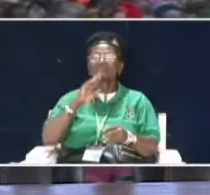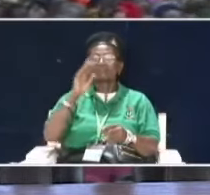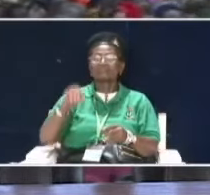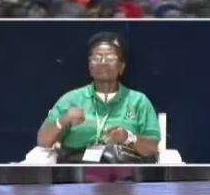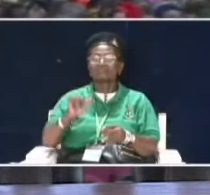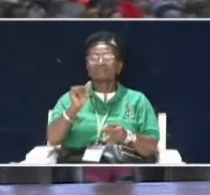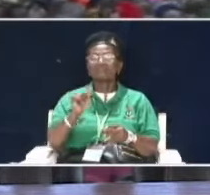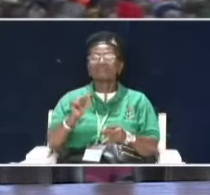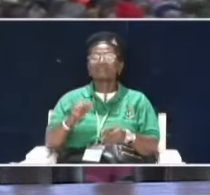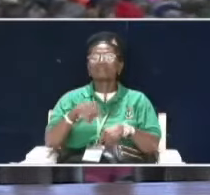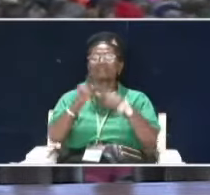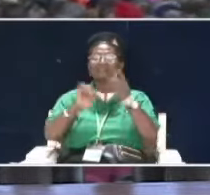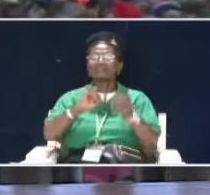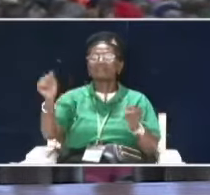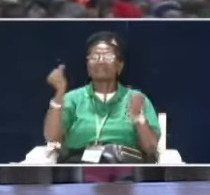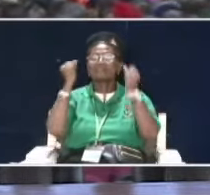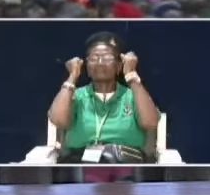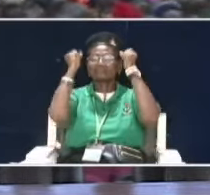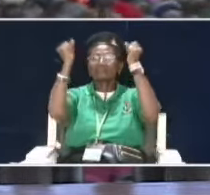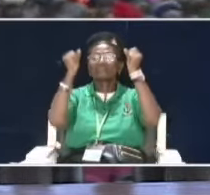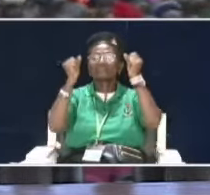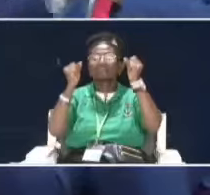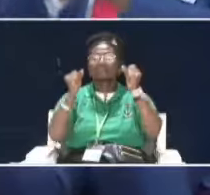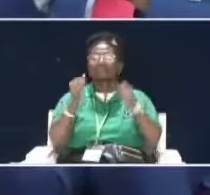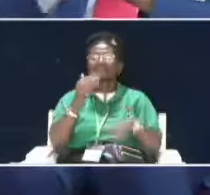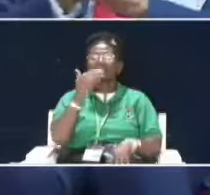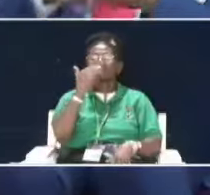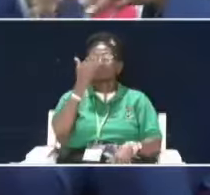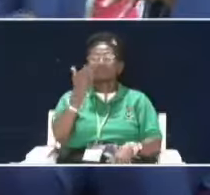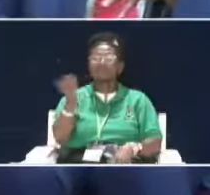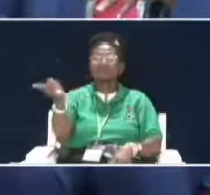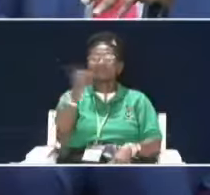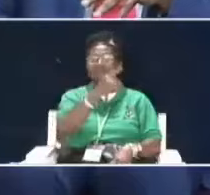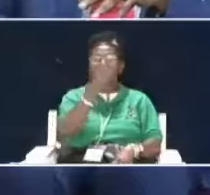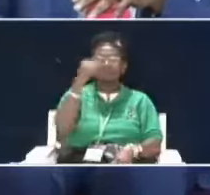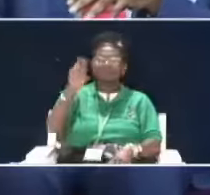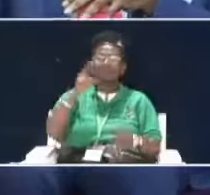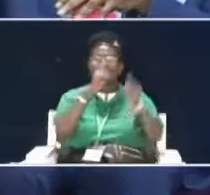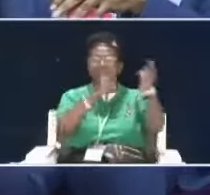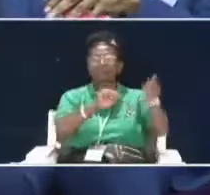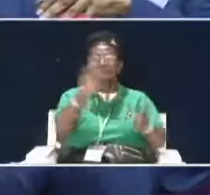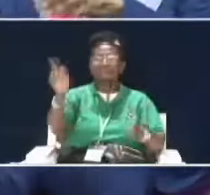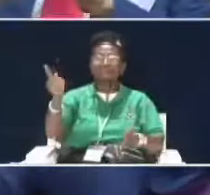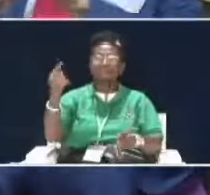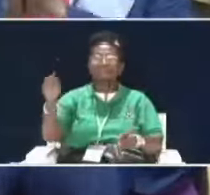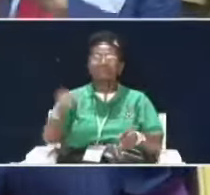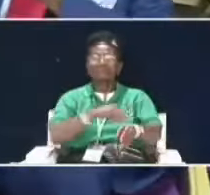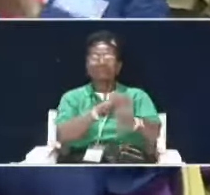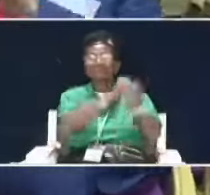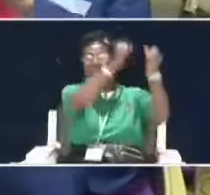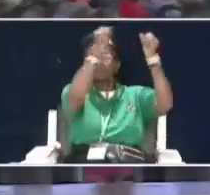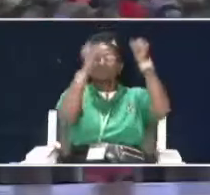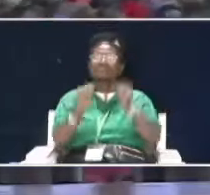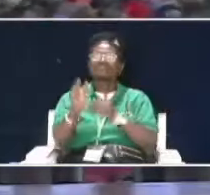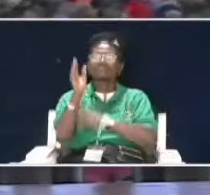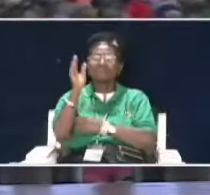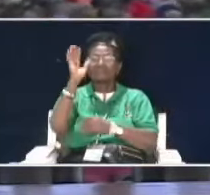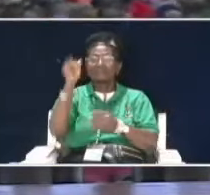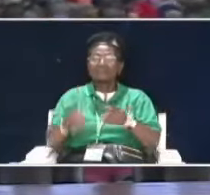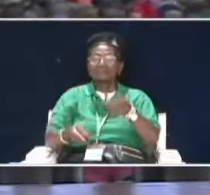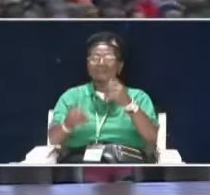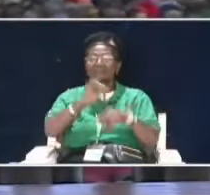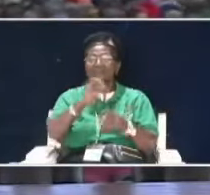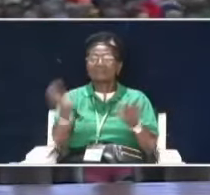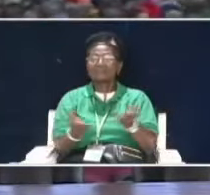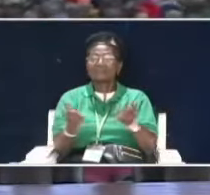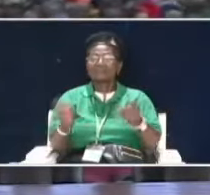Thank you for honoring the Almighty God by coming here tonight. The Lord will continue to